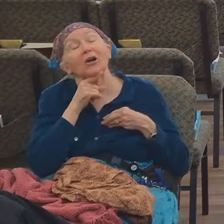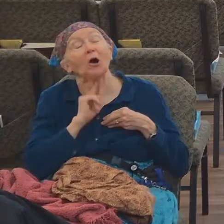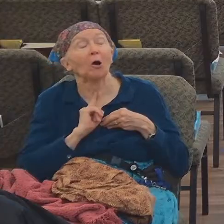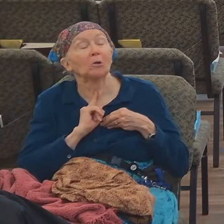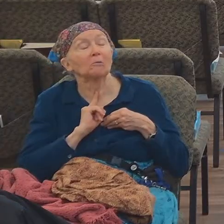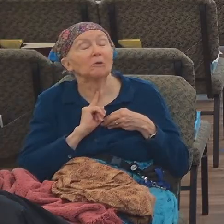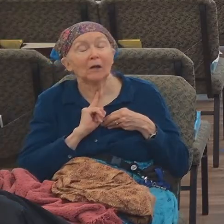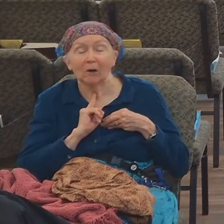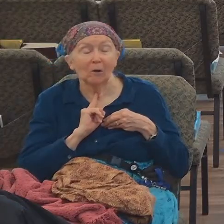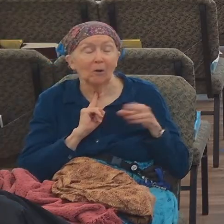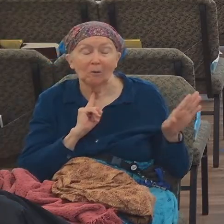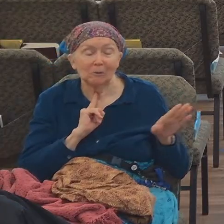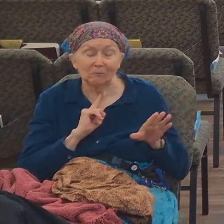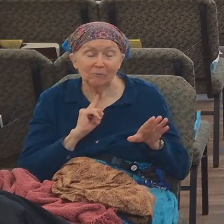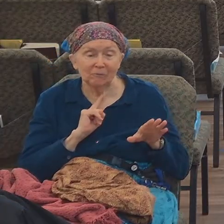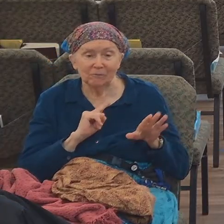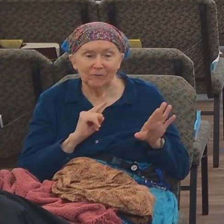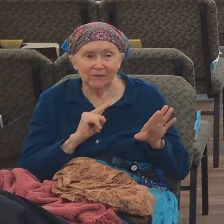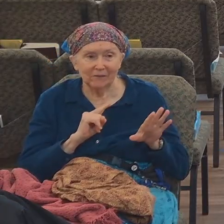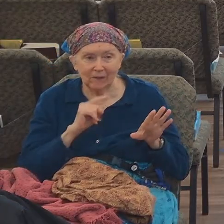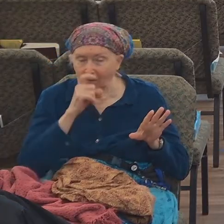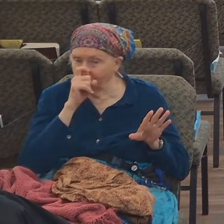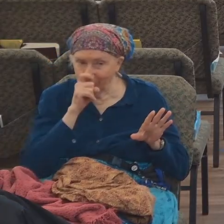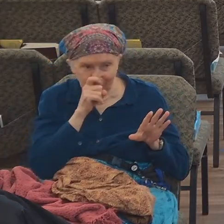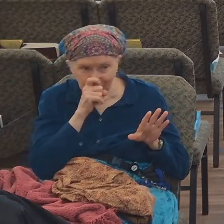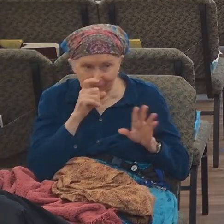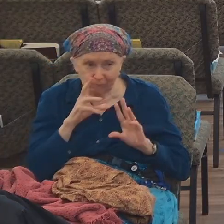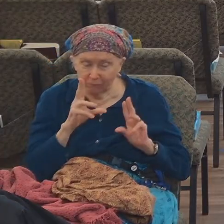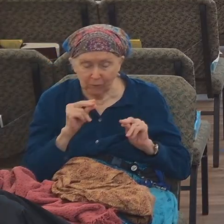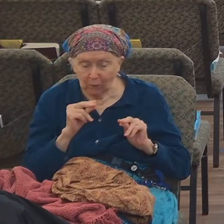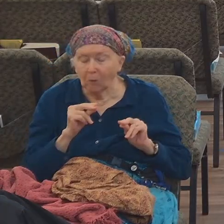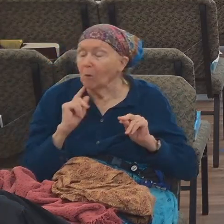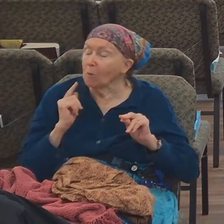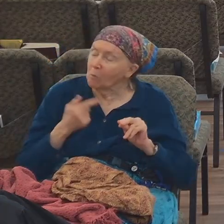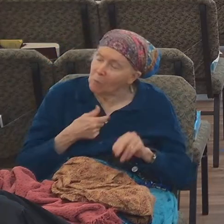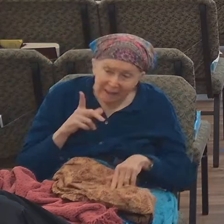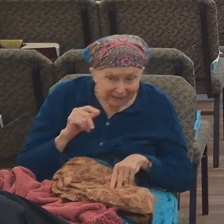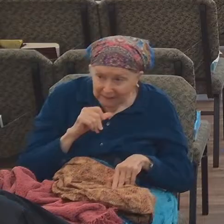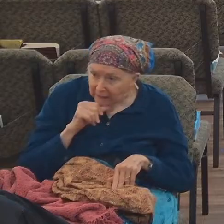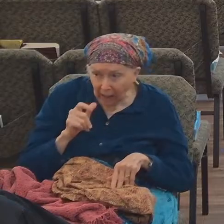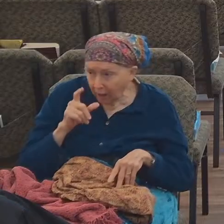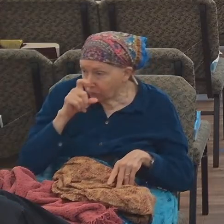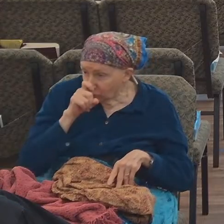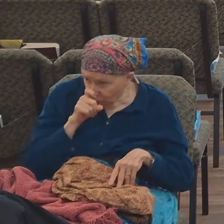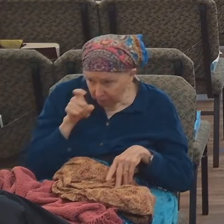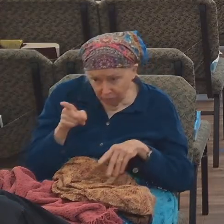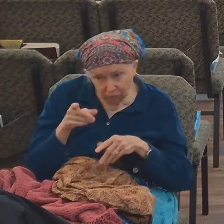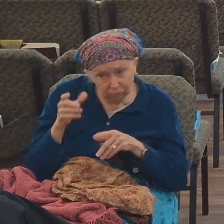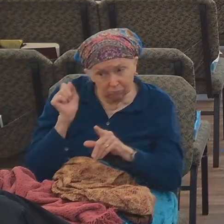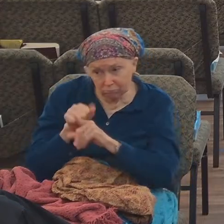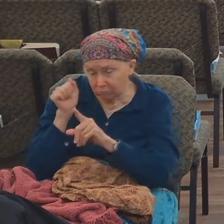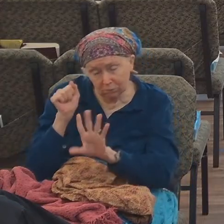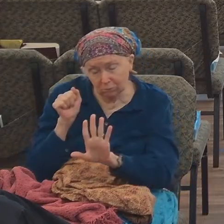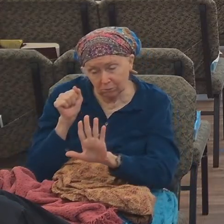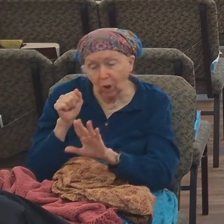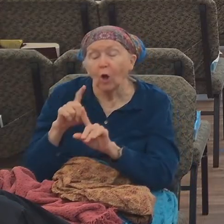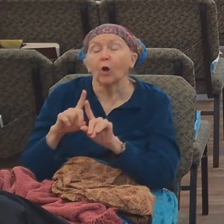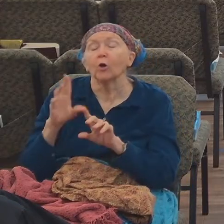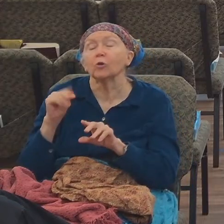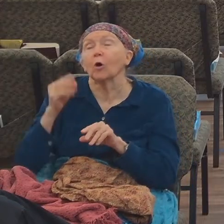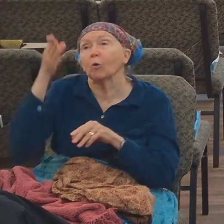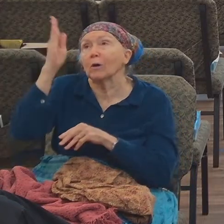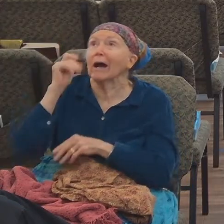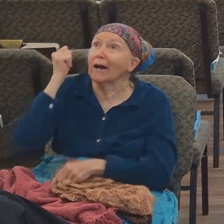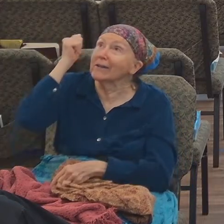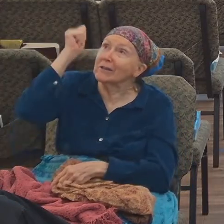over your eyes type thing. Okay, but God Himself was at work and is at